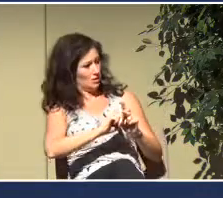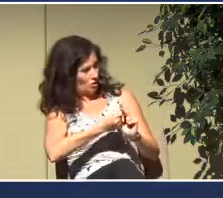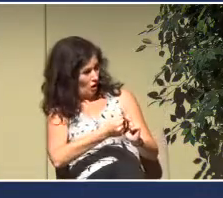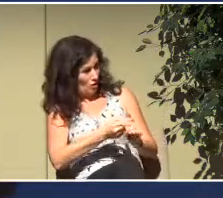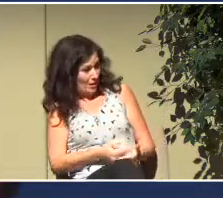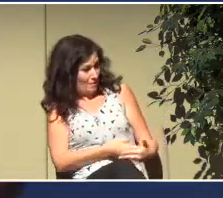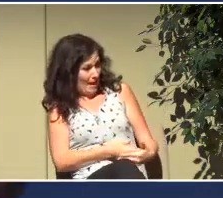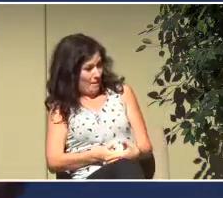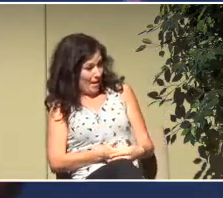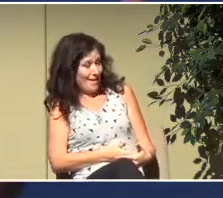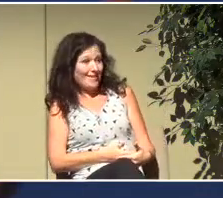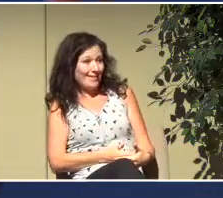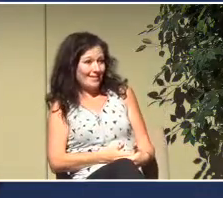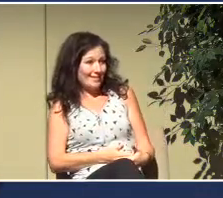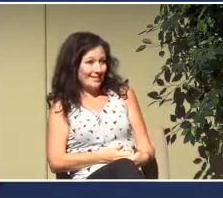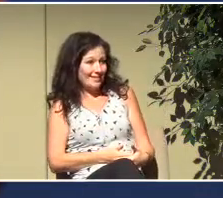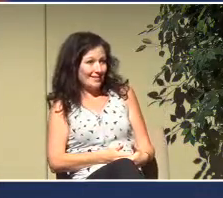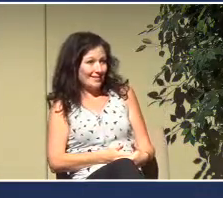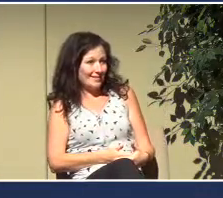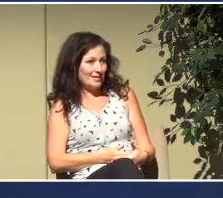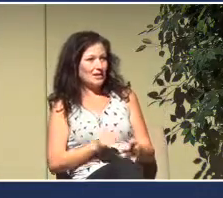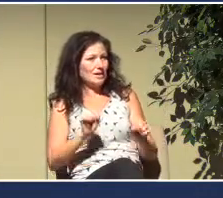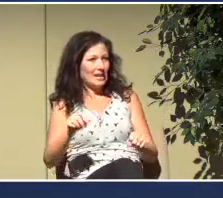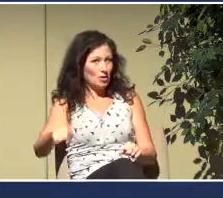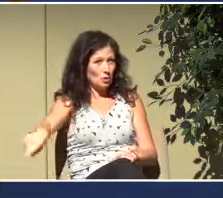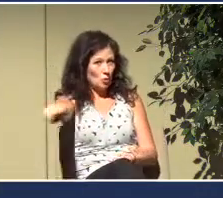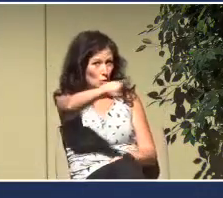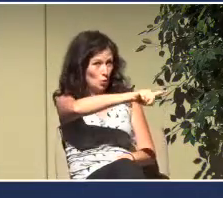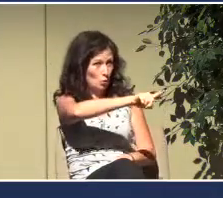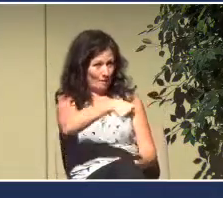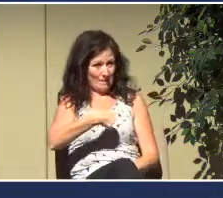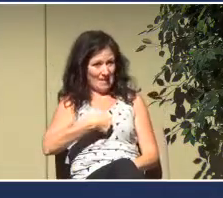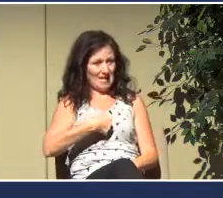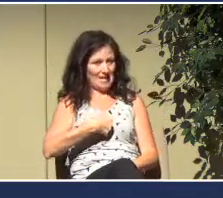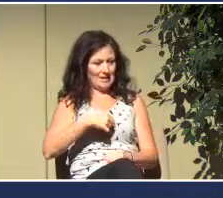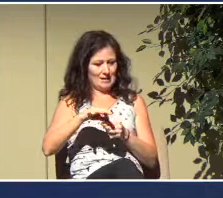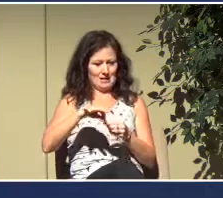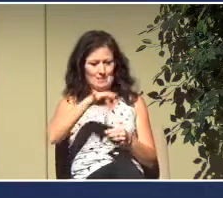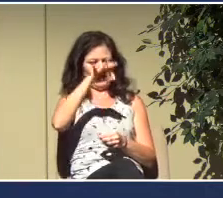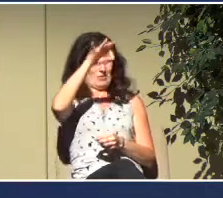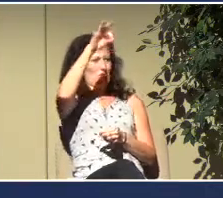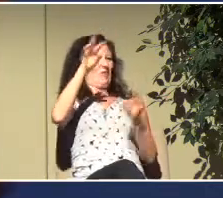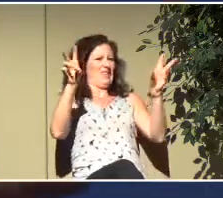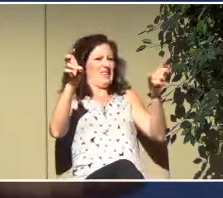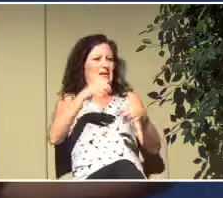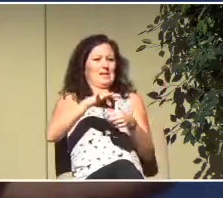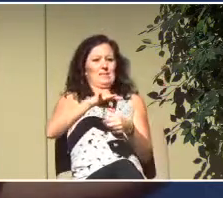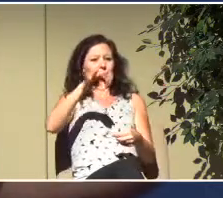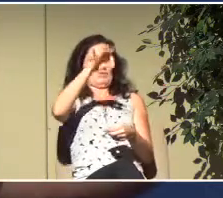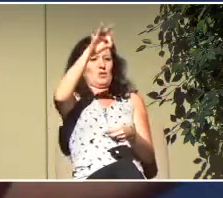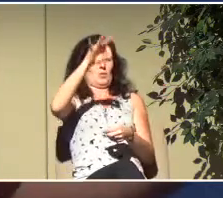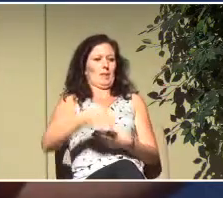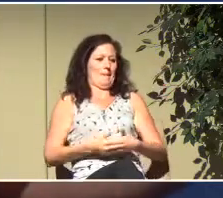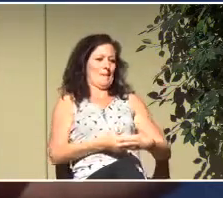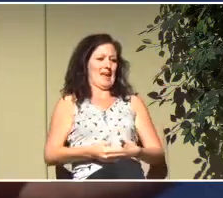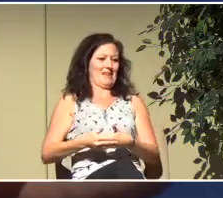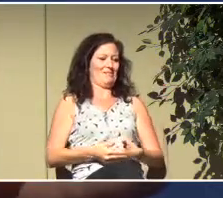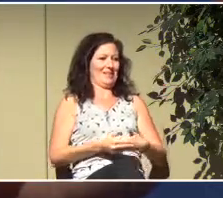Can you and me, can we, spiritual babies or spiritual non-black belts, let's call